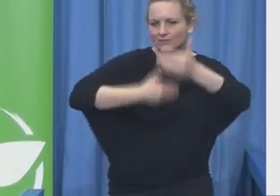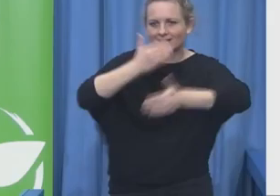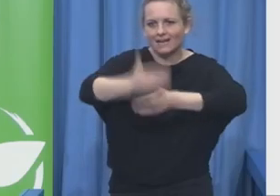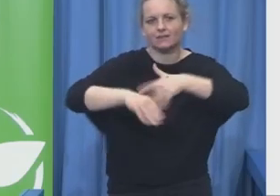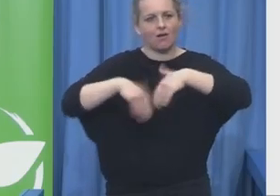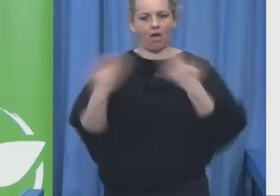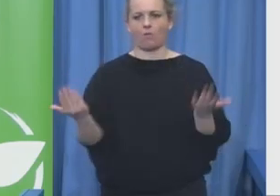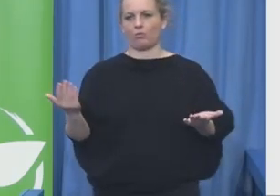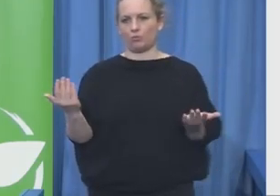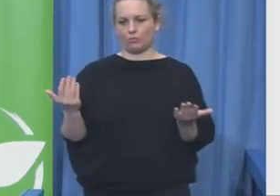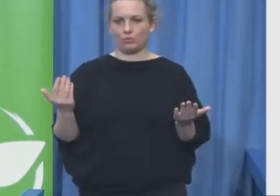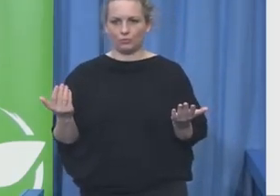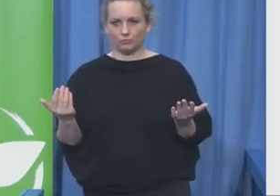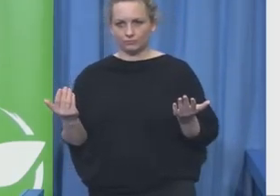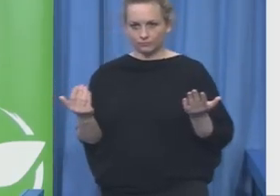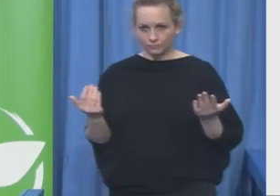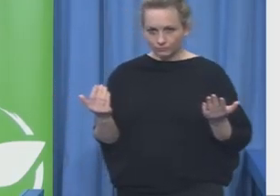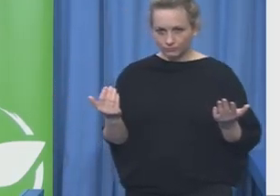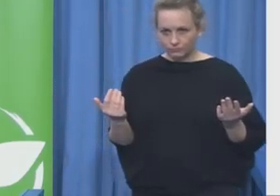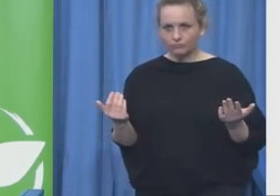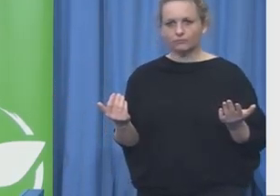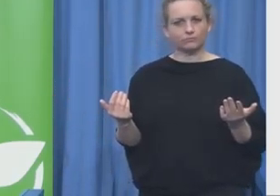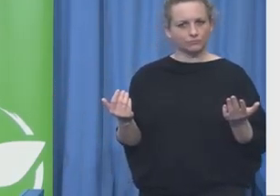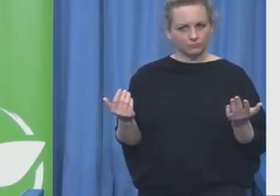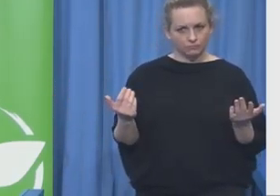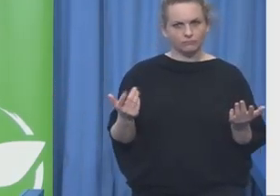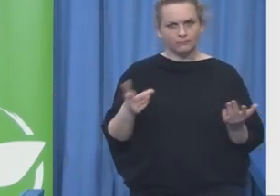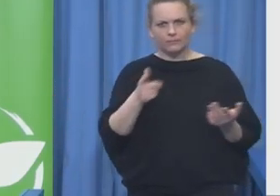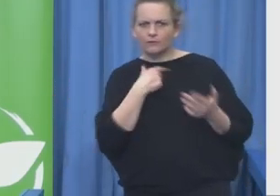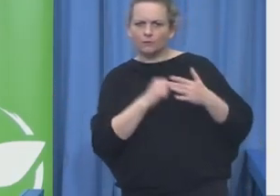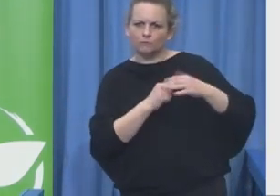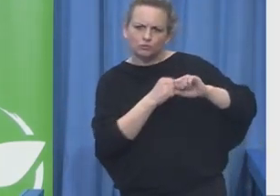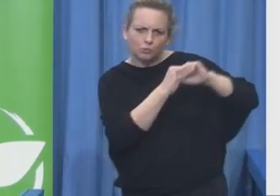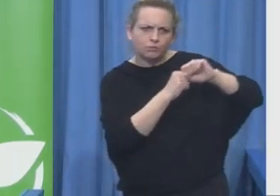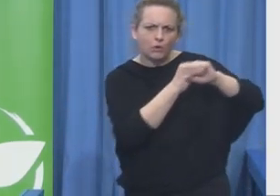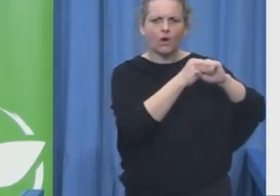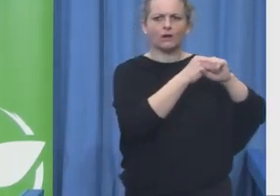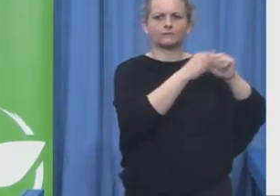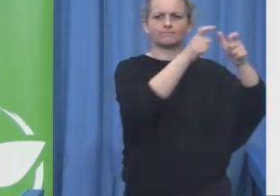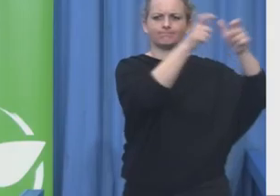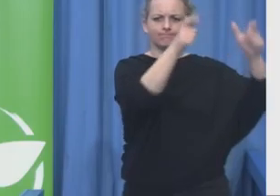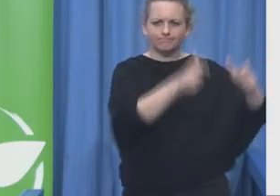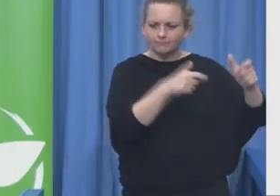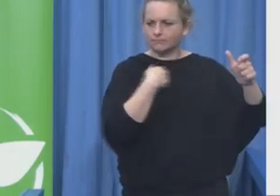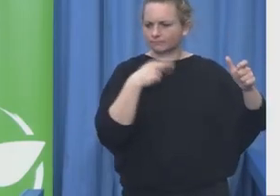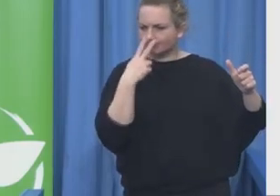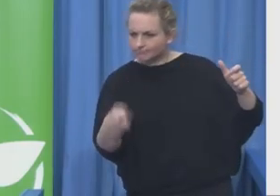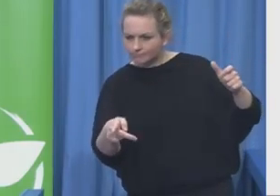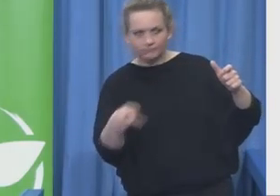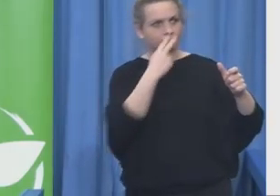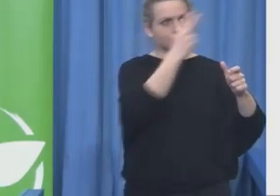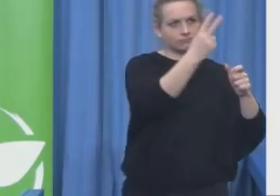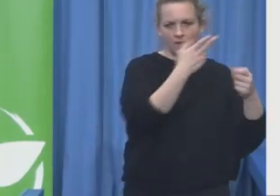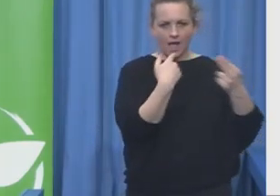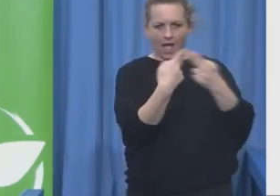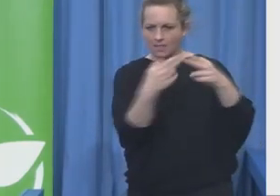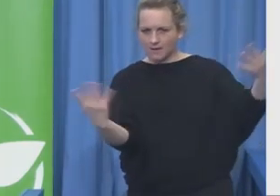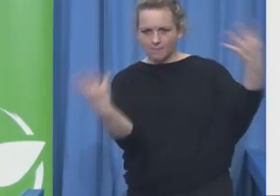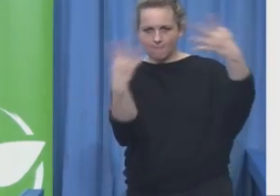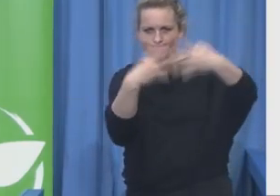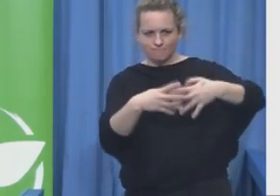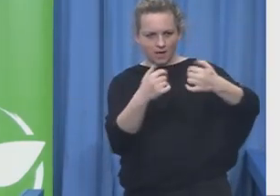points. We support them to provide reasonable accommodation to adapt work environment when needed. And